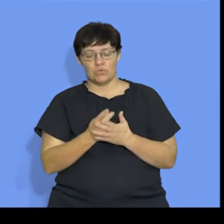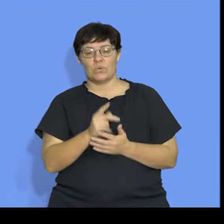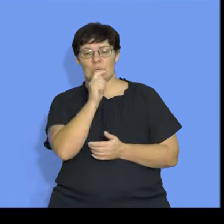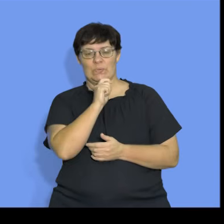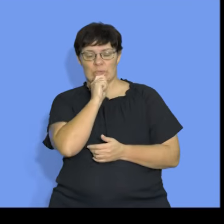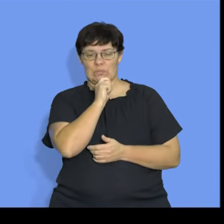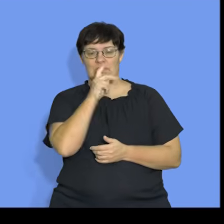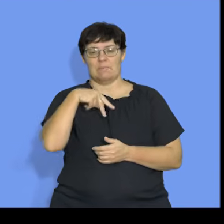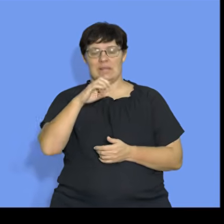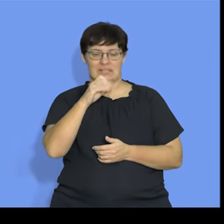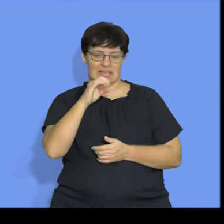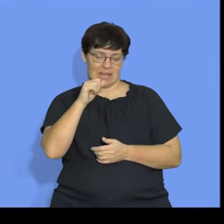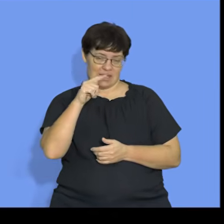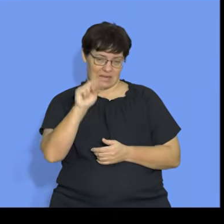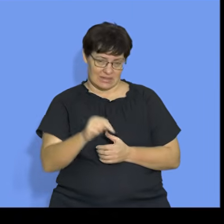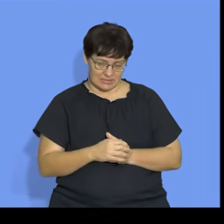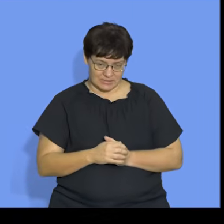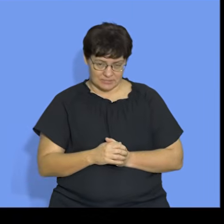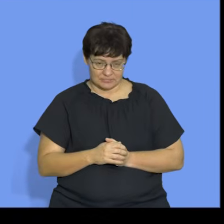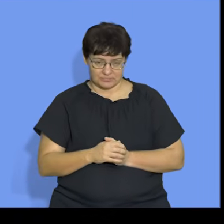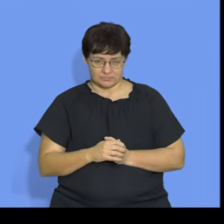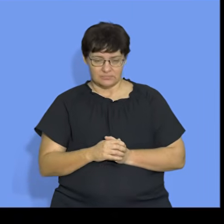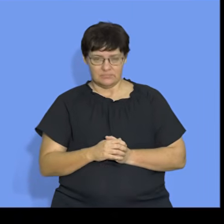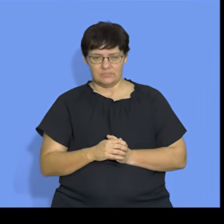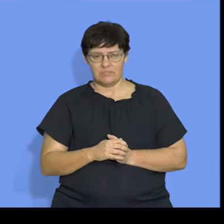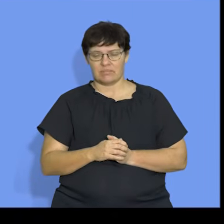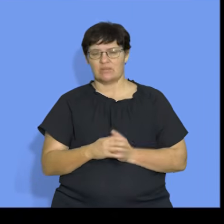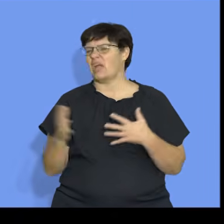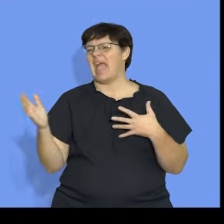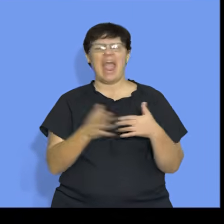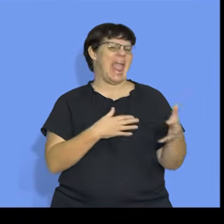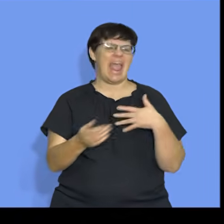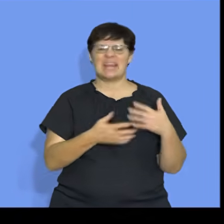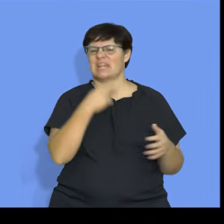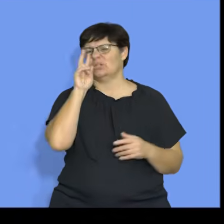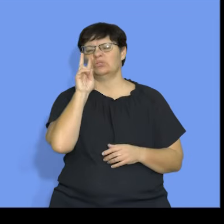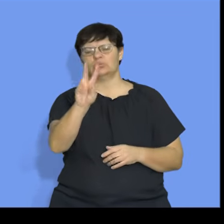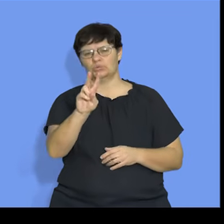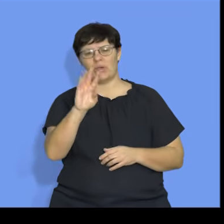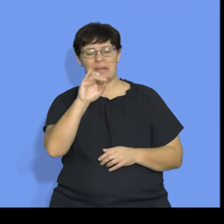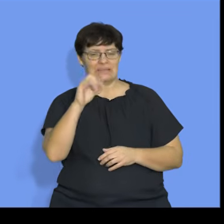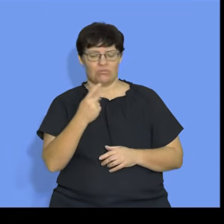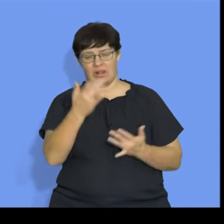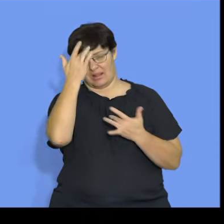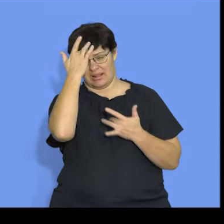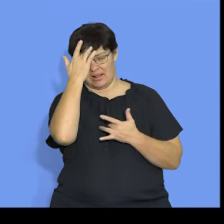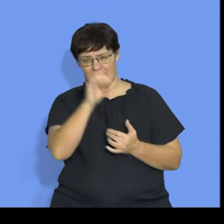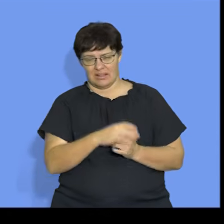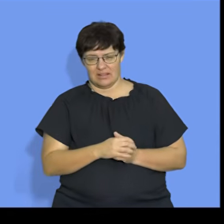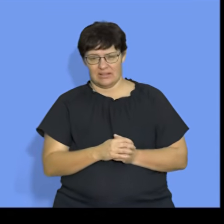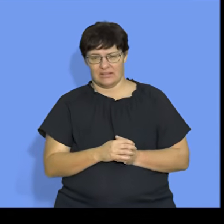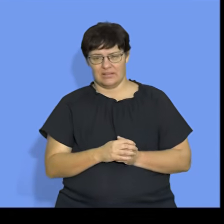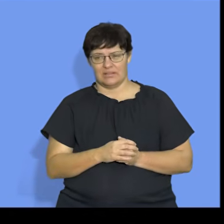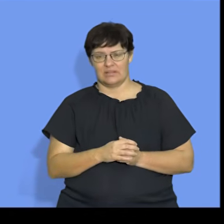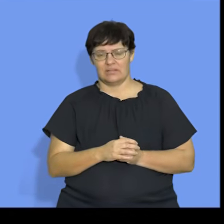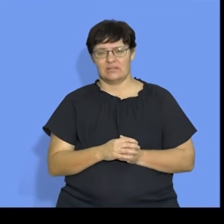using penicillin. So guys, we are looking, all right, for any 2 bacterial diseases. Now let's go back to